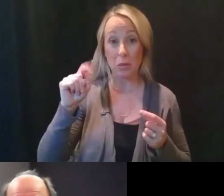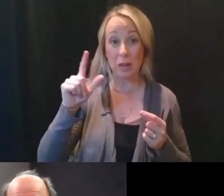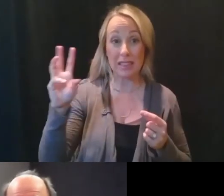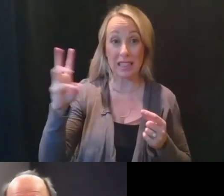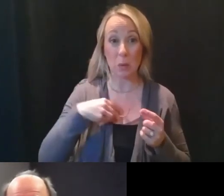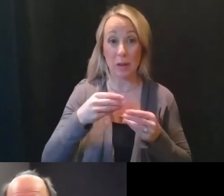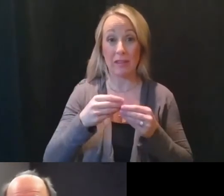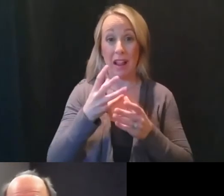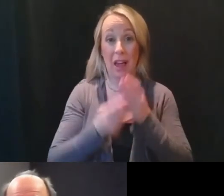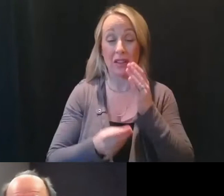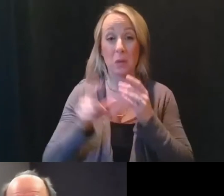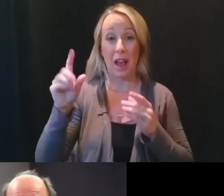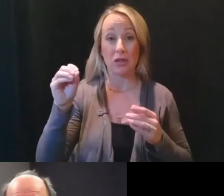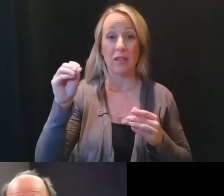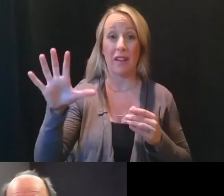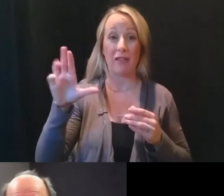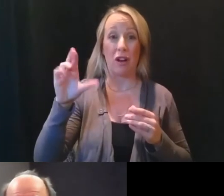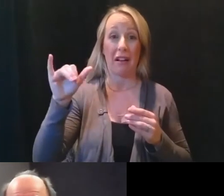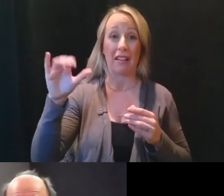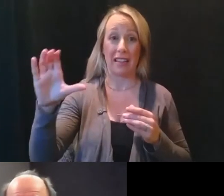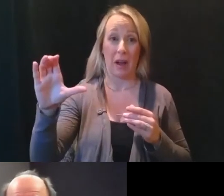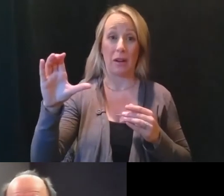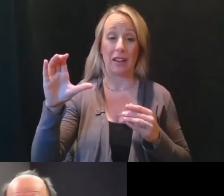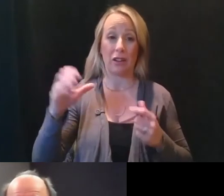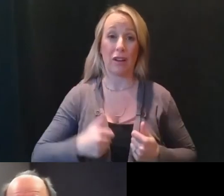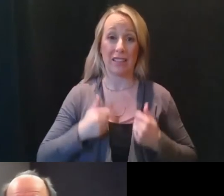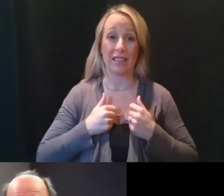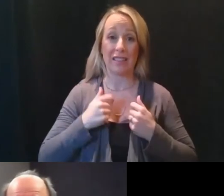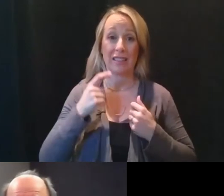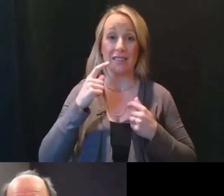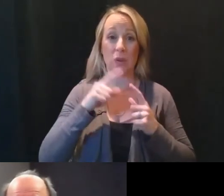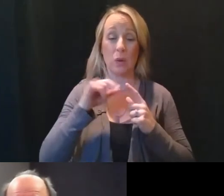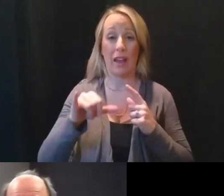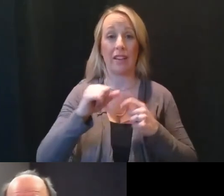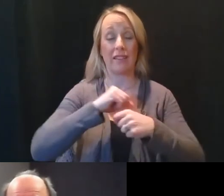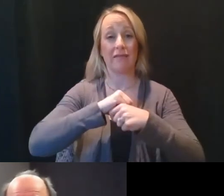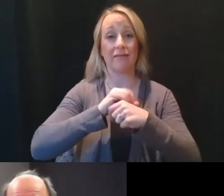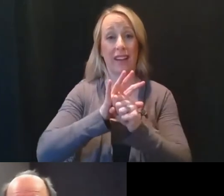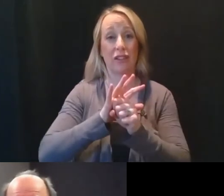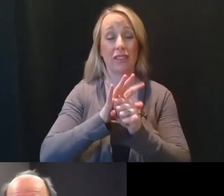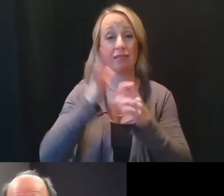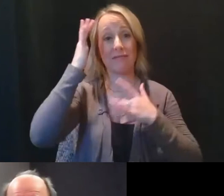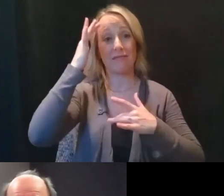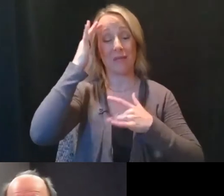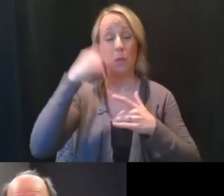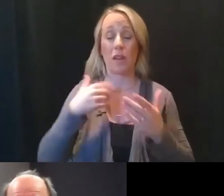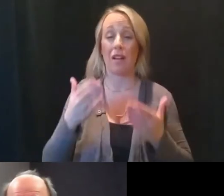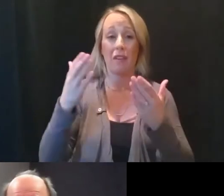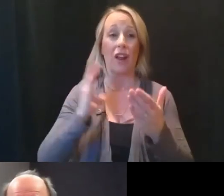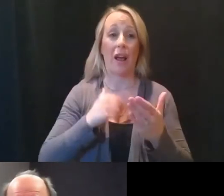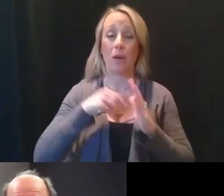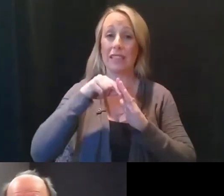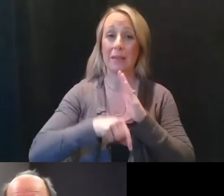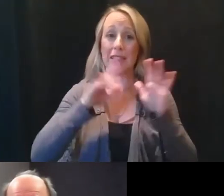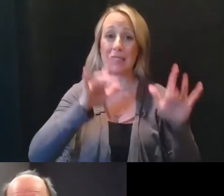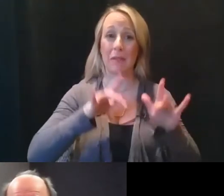lost 105 Rock Island County residents to this virus. And we certainly offer our deepest sympathies to the